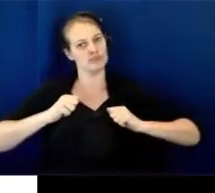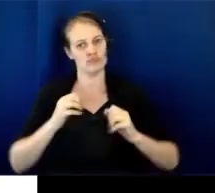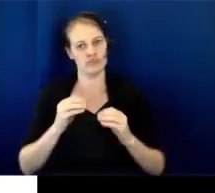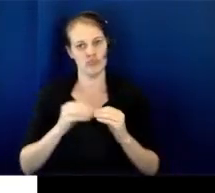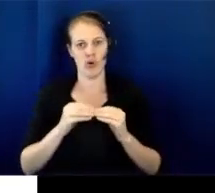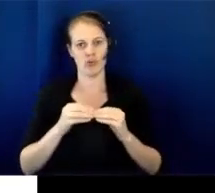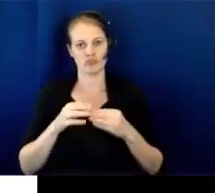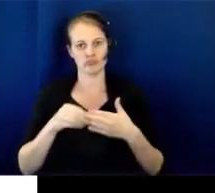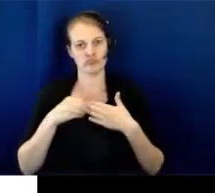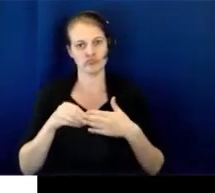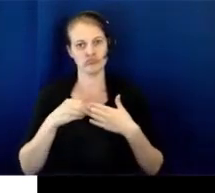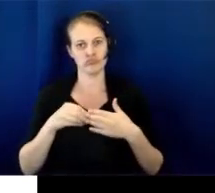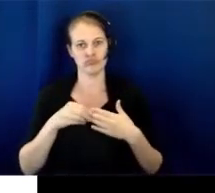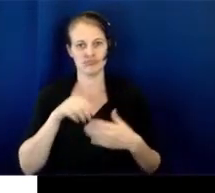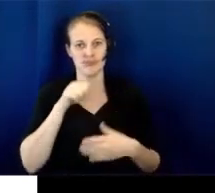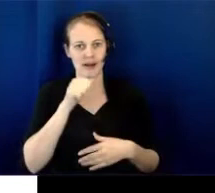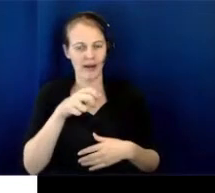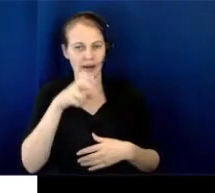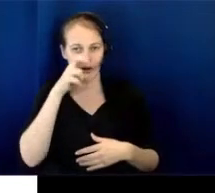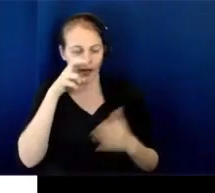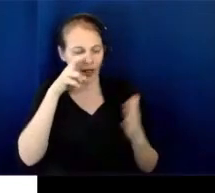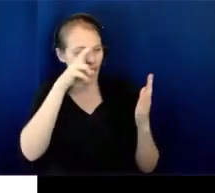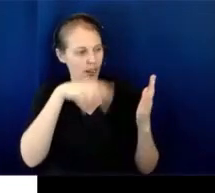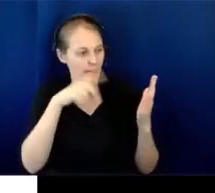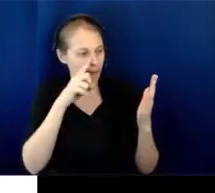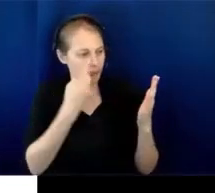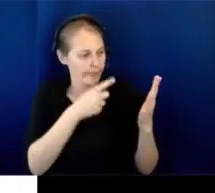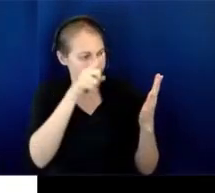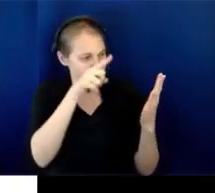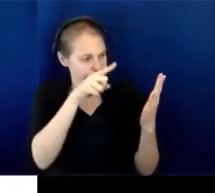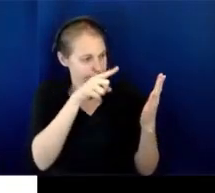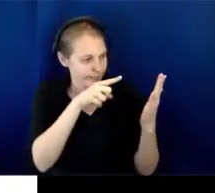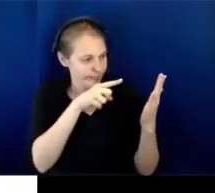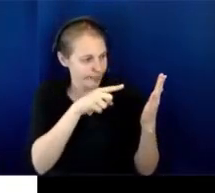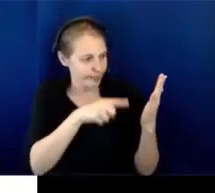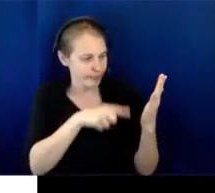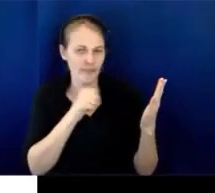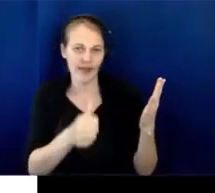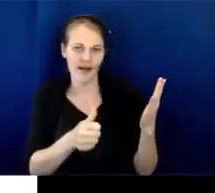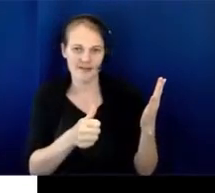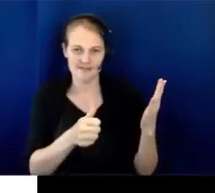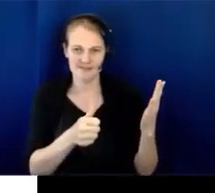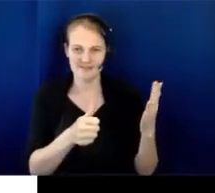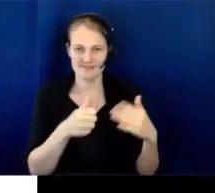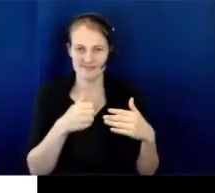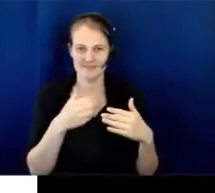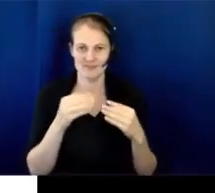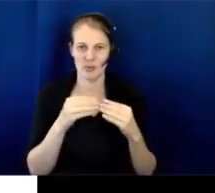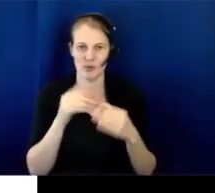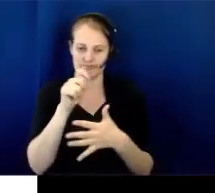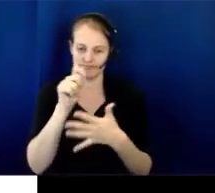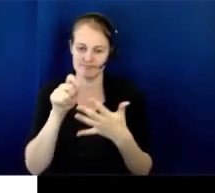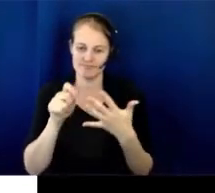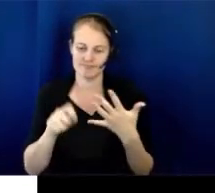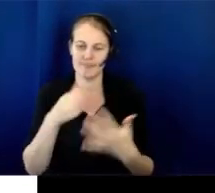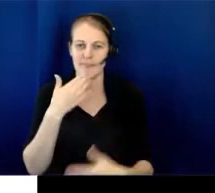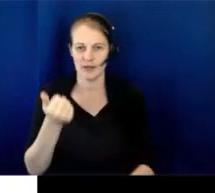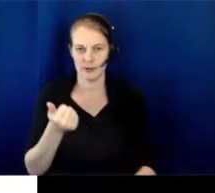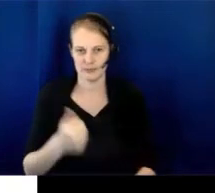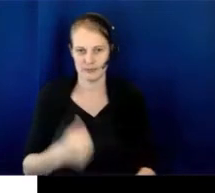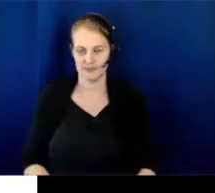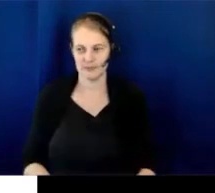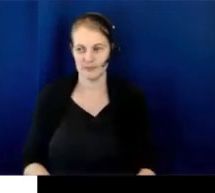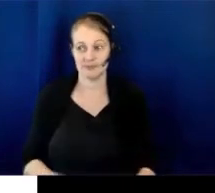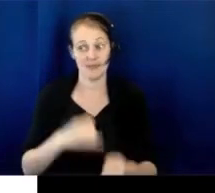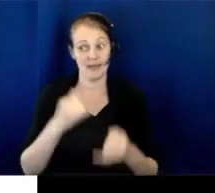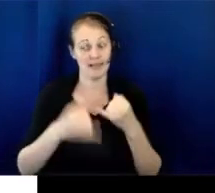bit less rigid, and kind of brings in some of that flavor. So not a bad way to go. The other thing that you want to do is